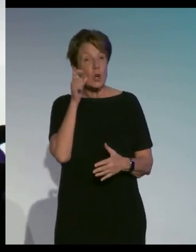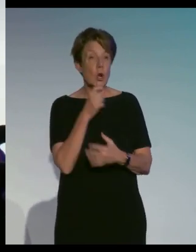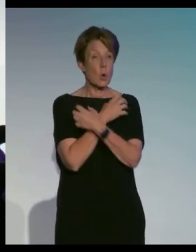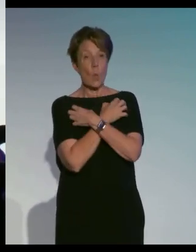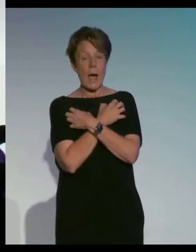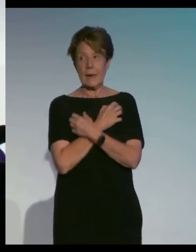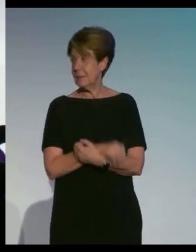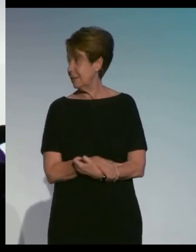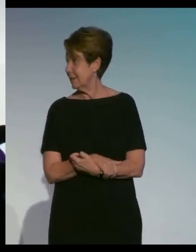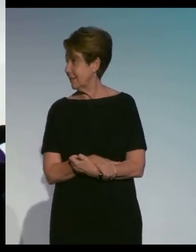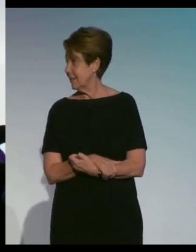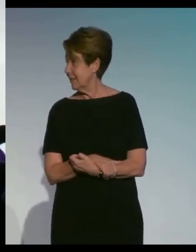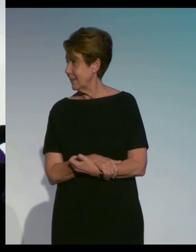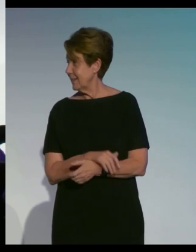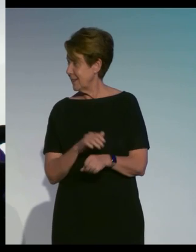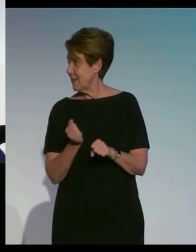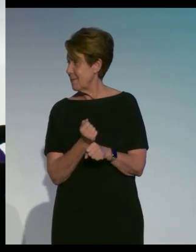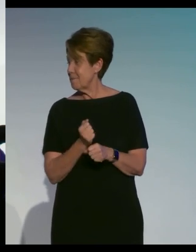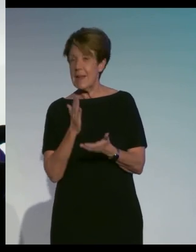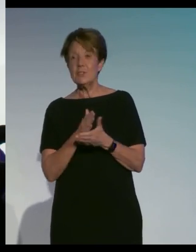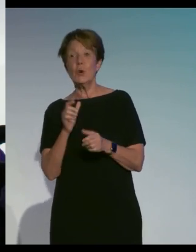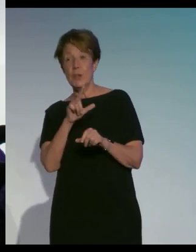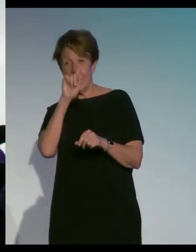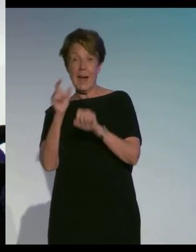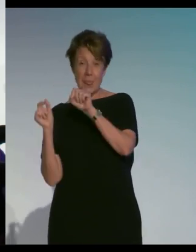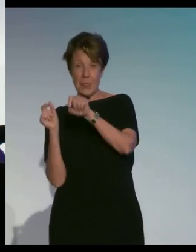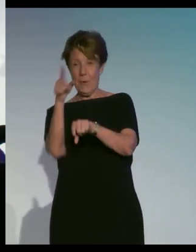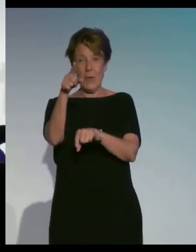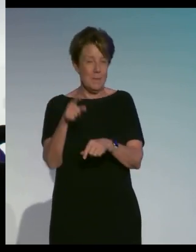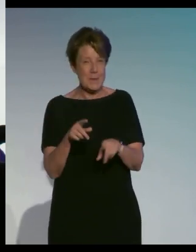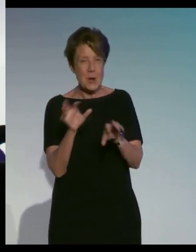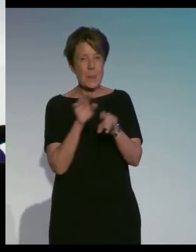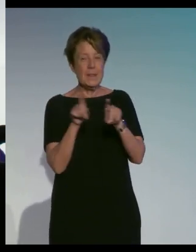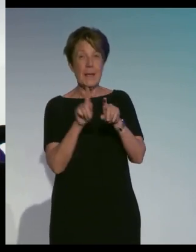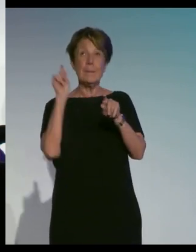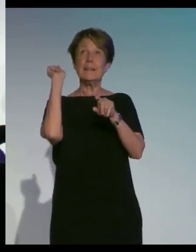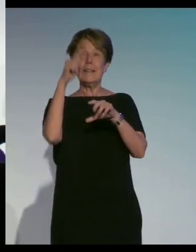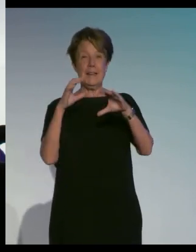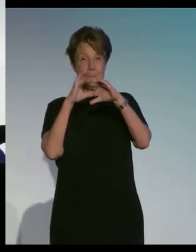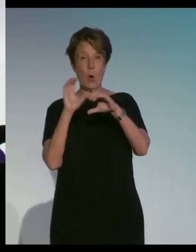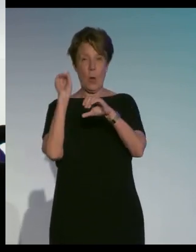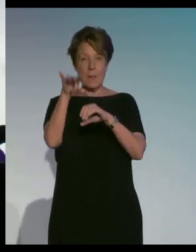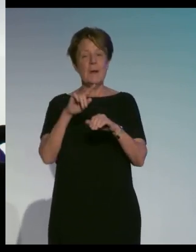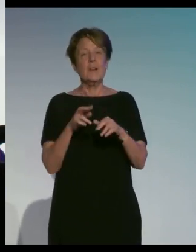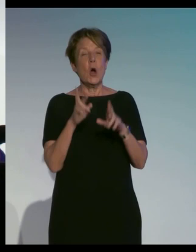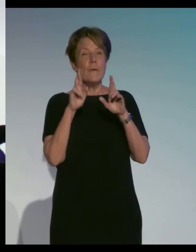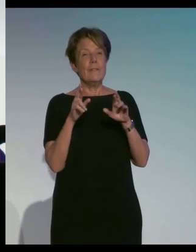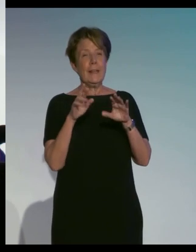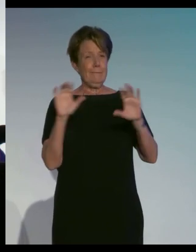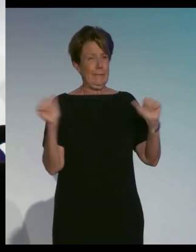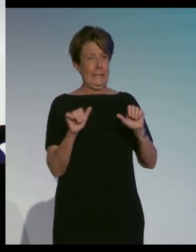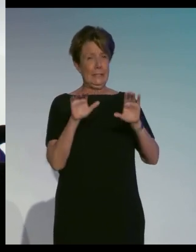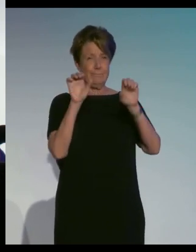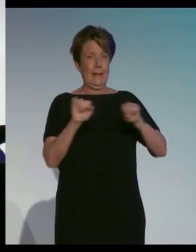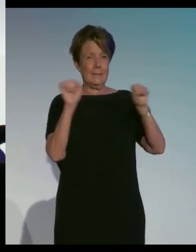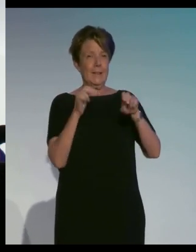like tennis balls, I discovered then, so sorry to whoever I hit in the audience. And hopefully that's enough exercise for me this session. Now, our